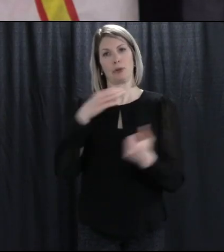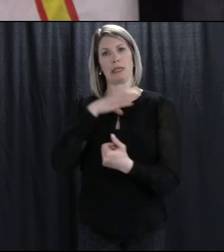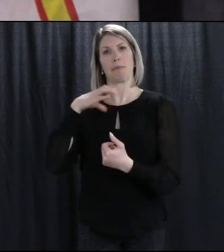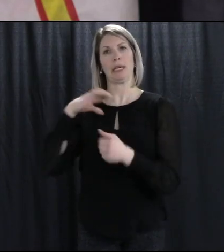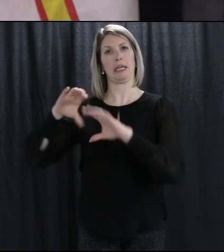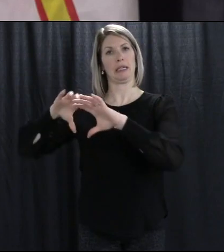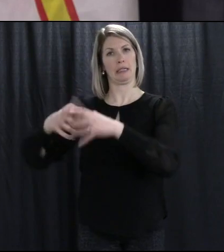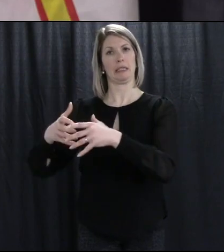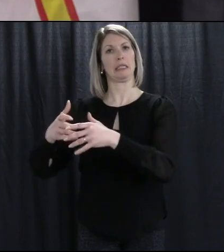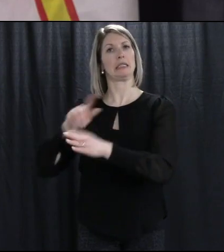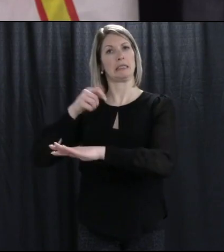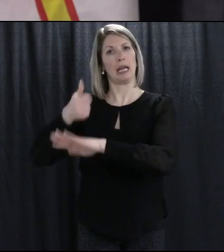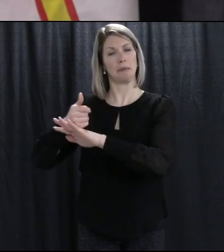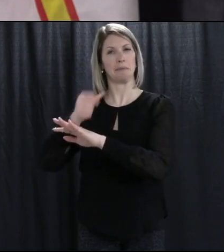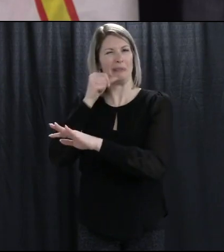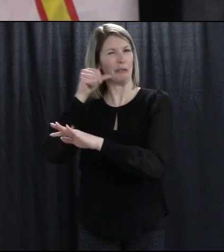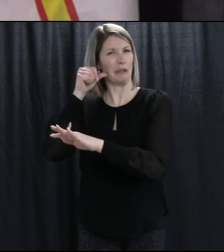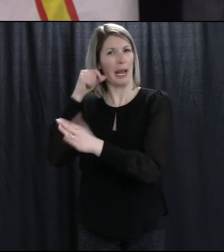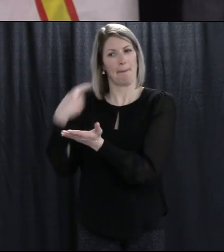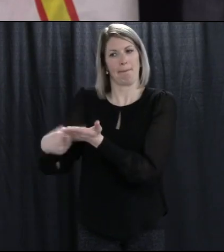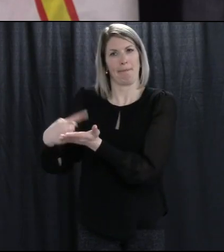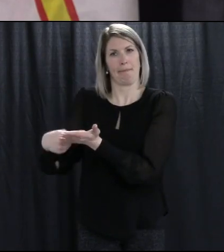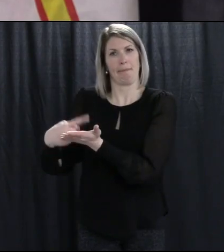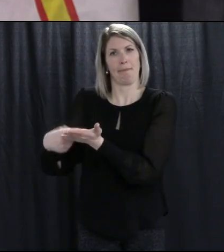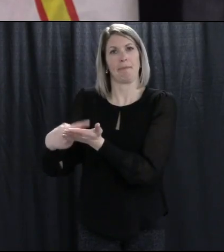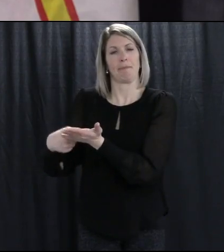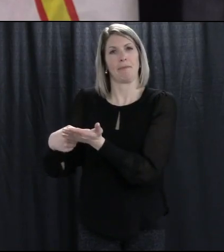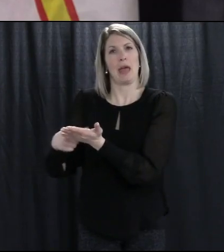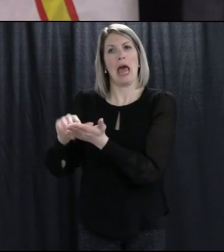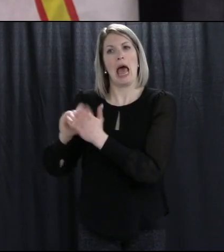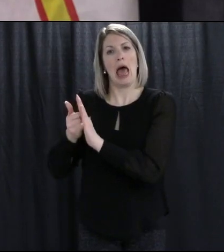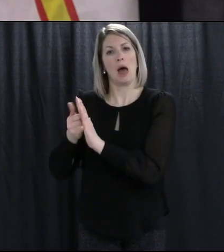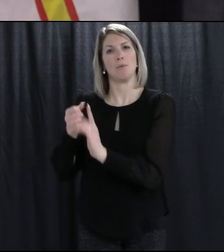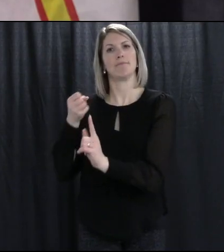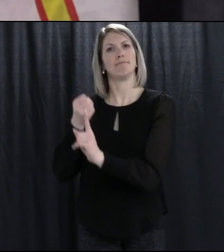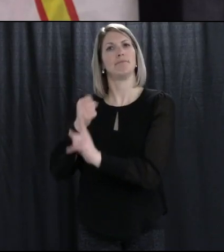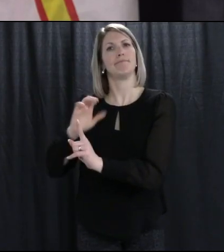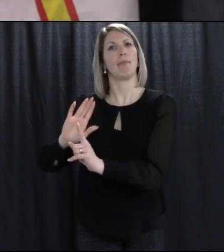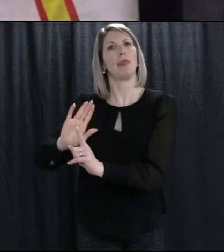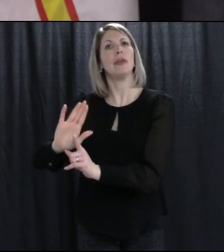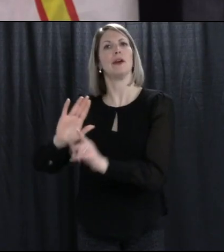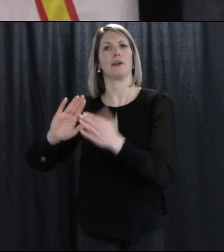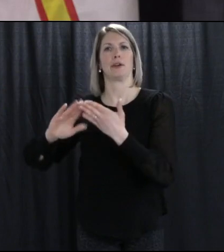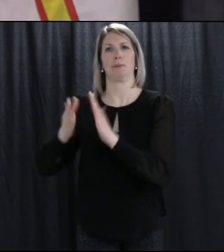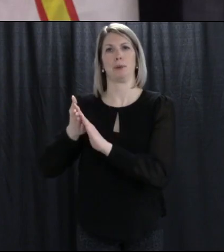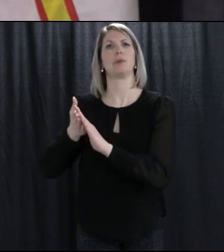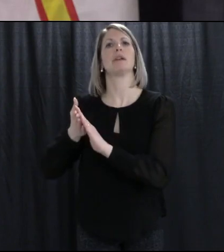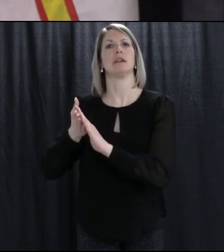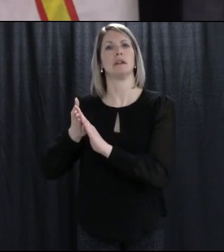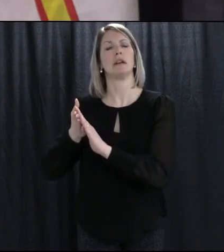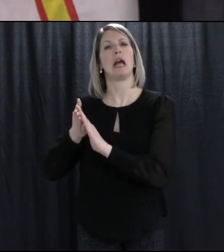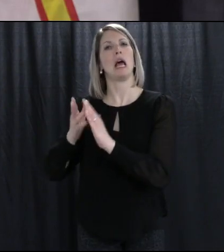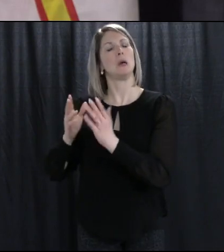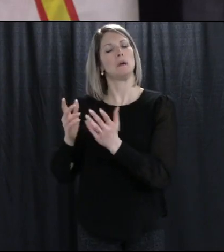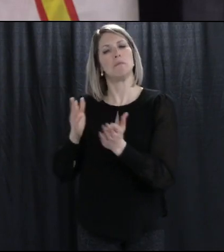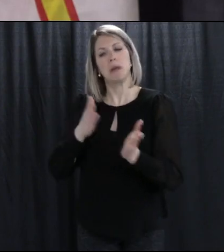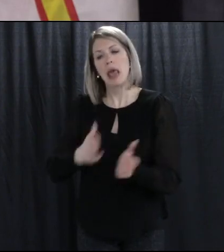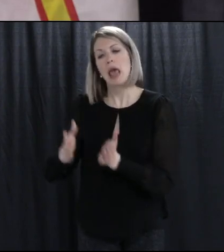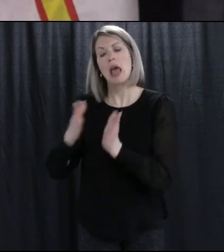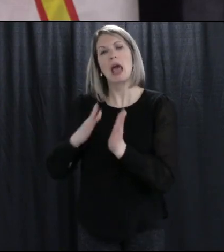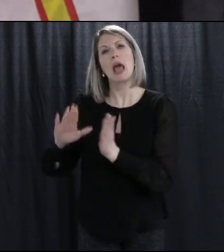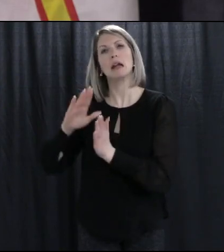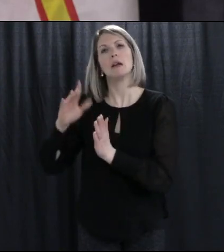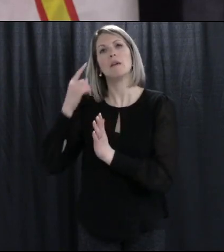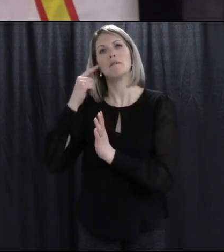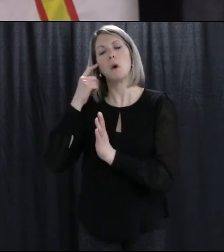yesterday, as recently as yesterday, on the impact of COVID-19 and what the measures through pandemic planning would be for Indigenous